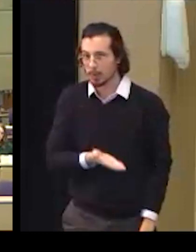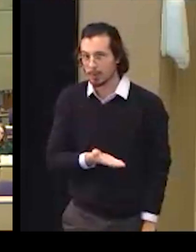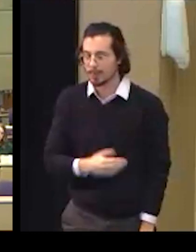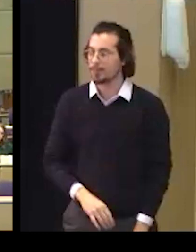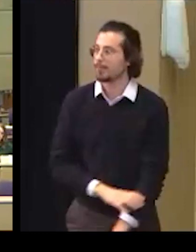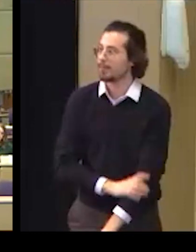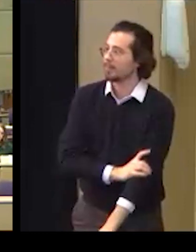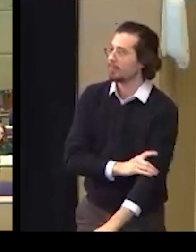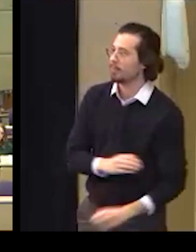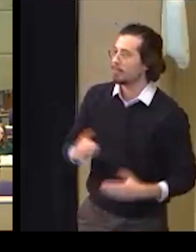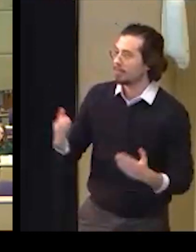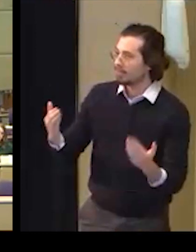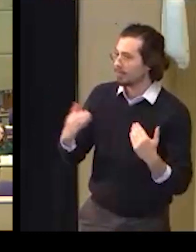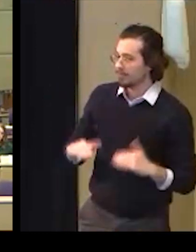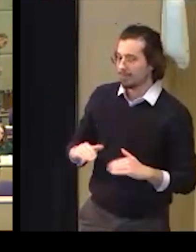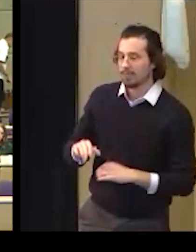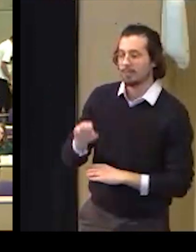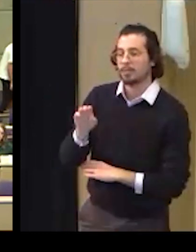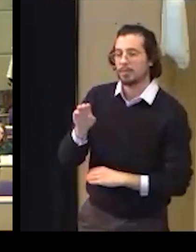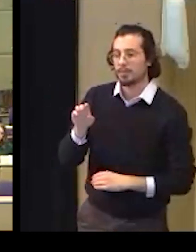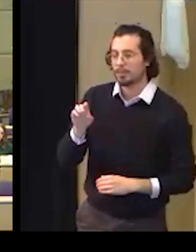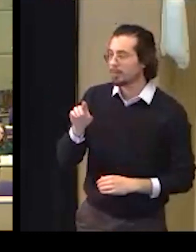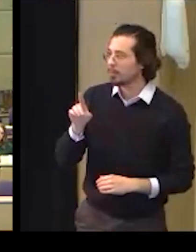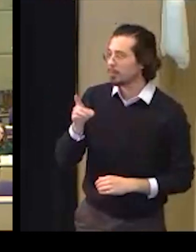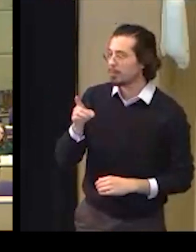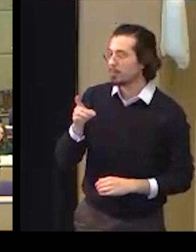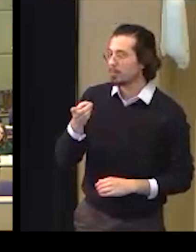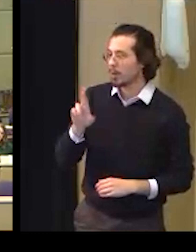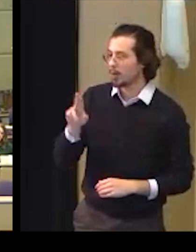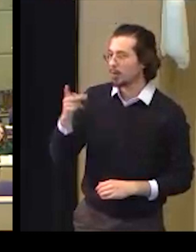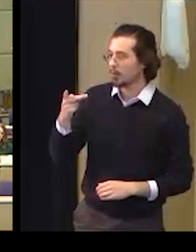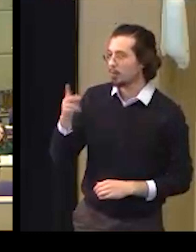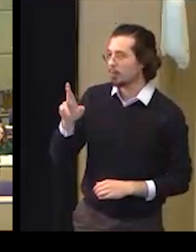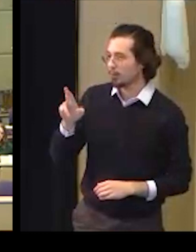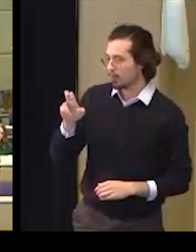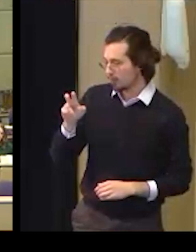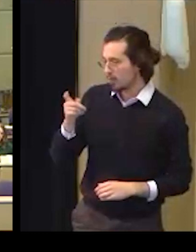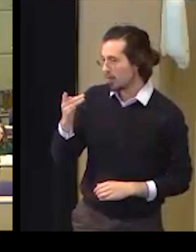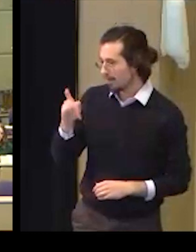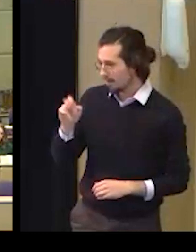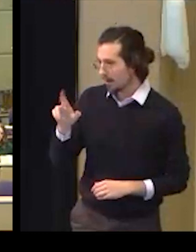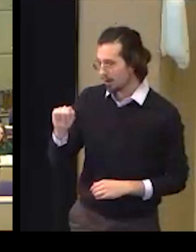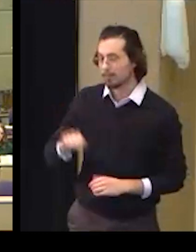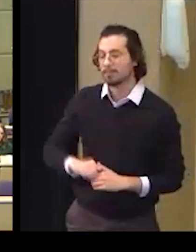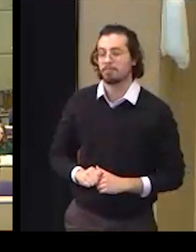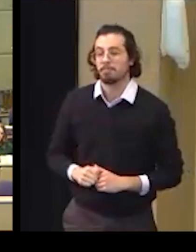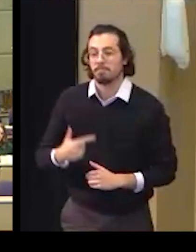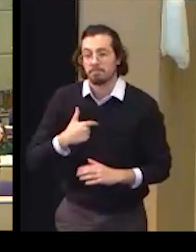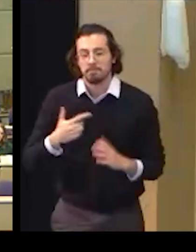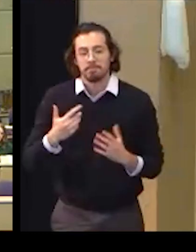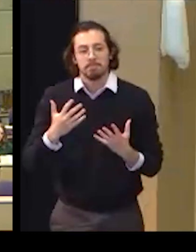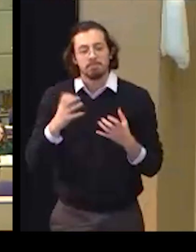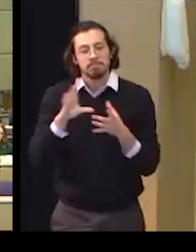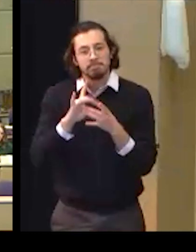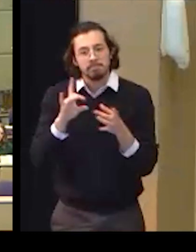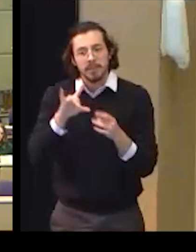the $1 million question right now, it really is. So I see it as kind of like